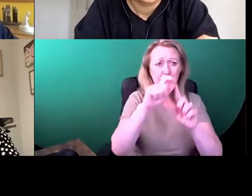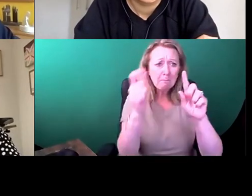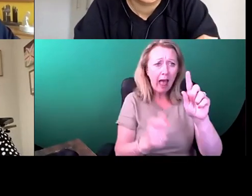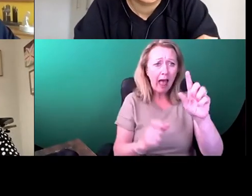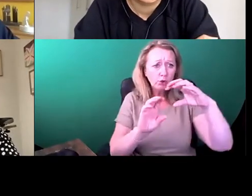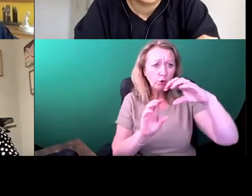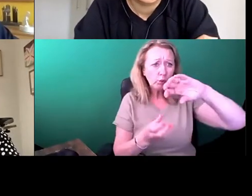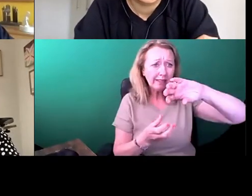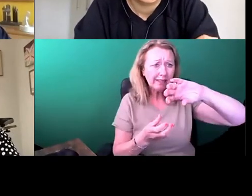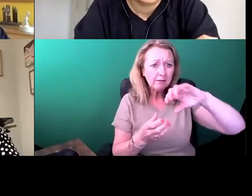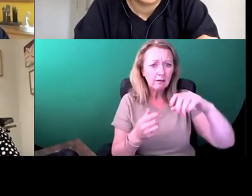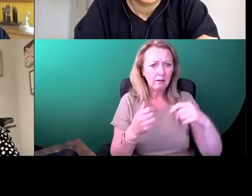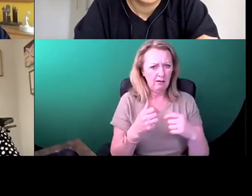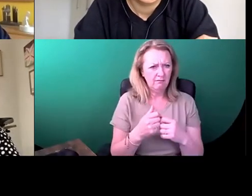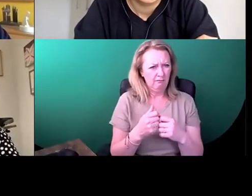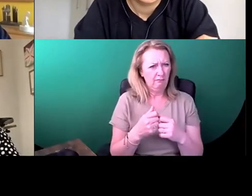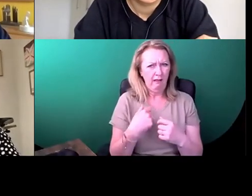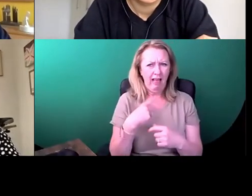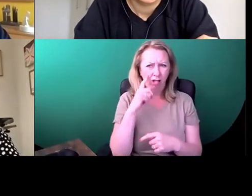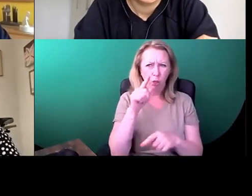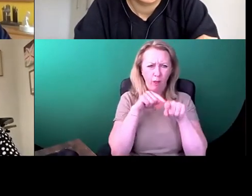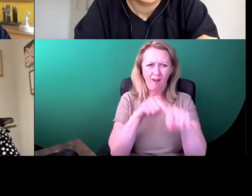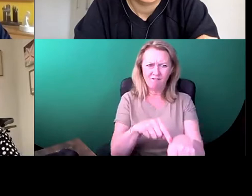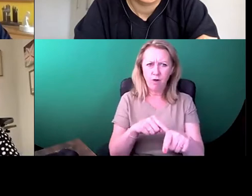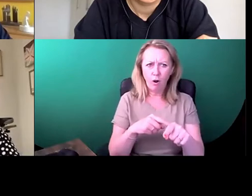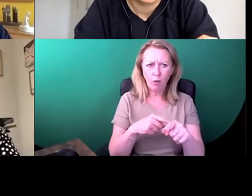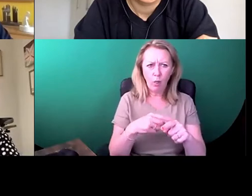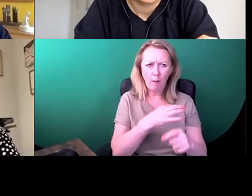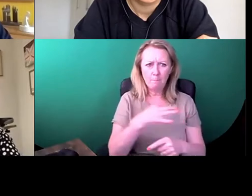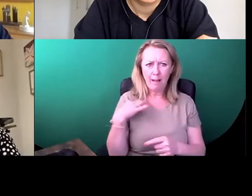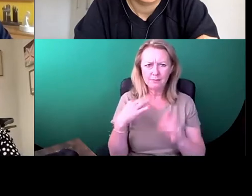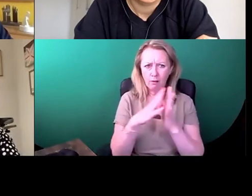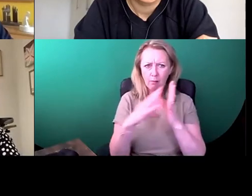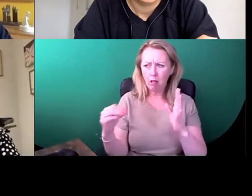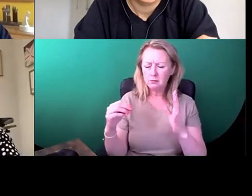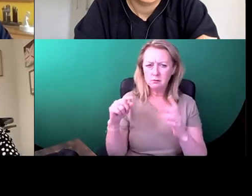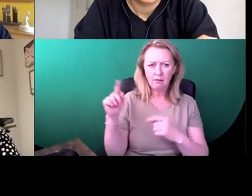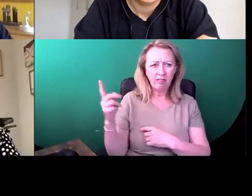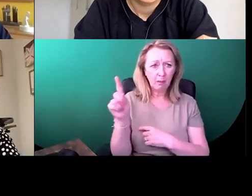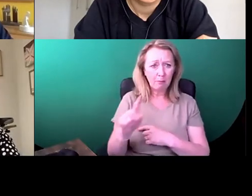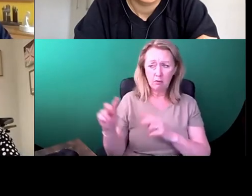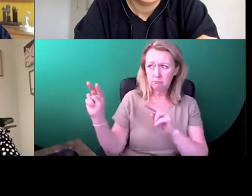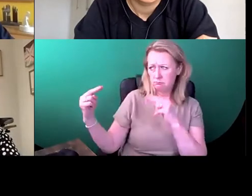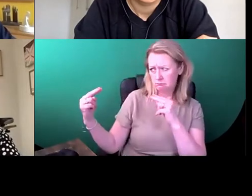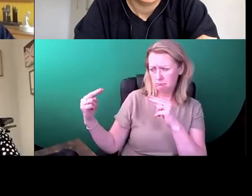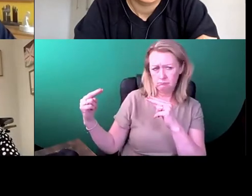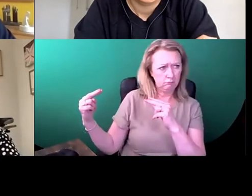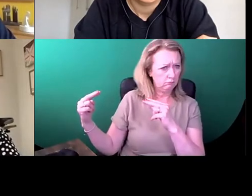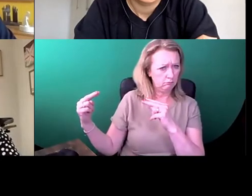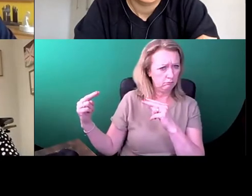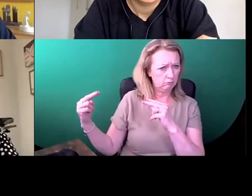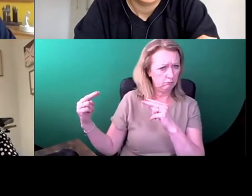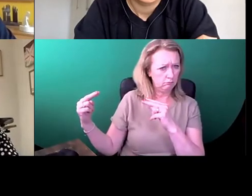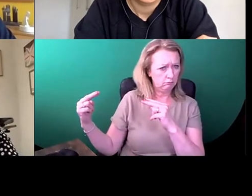felt everything is getting very, very medical model here. They looked at each other. Well, I'm really